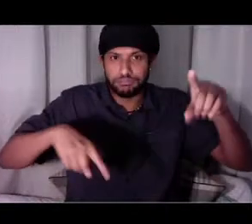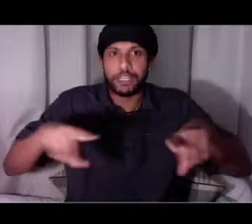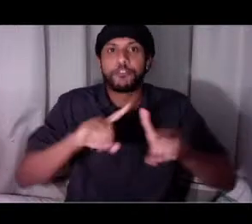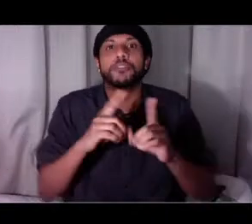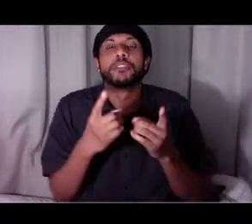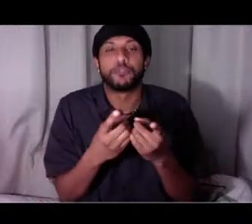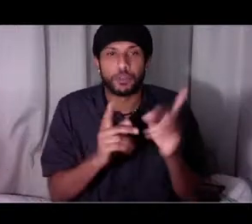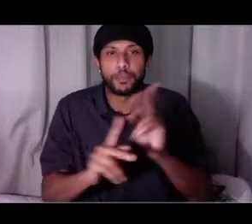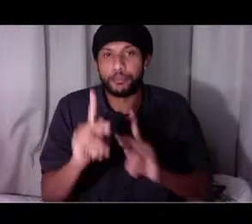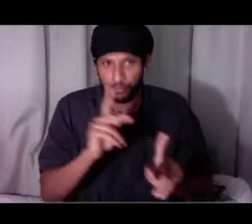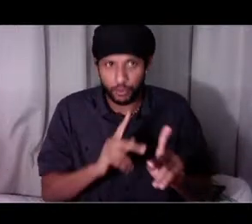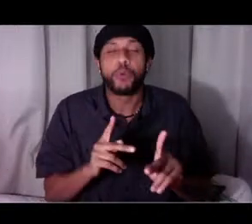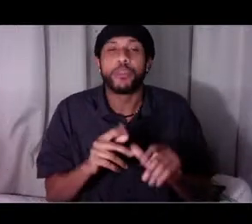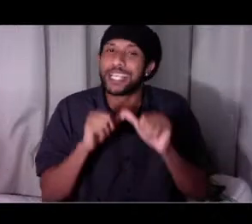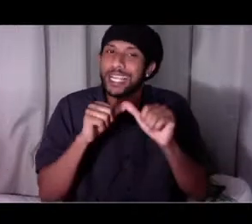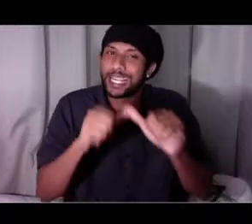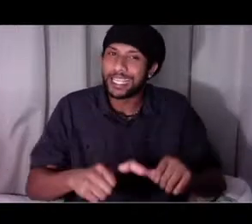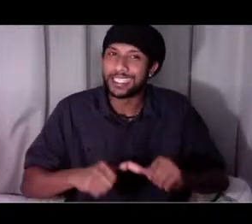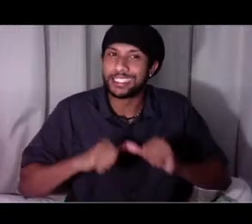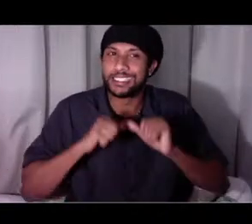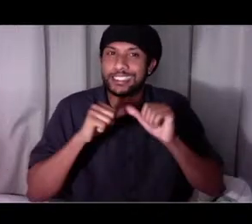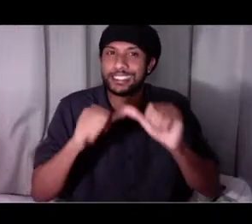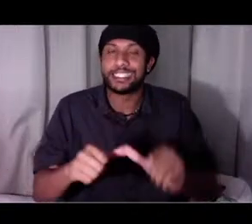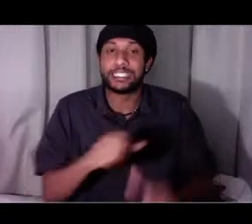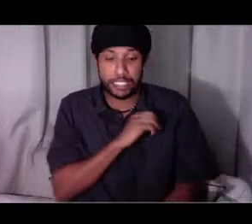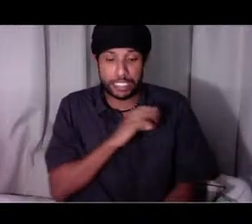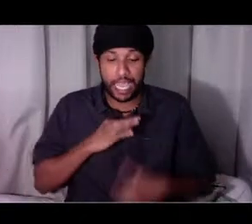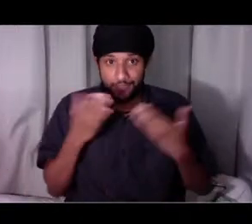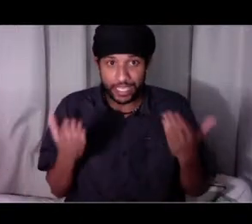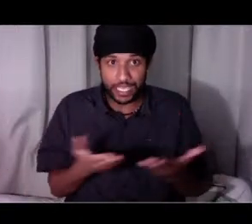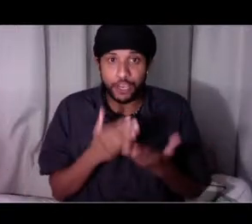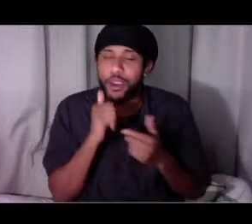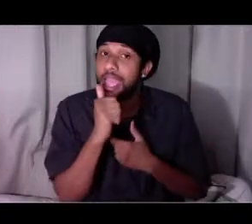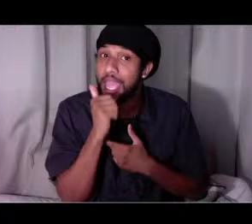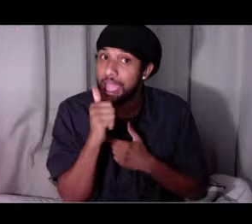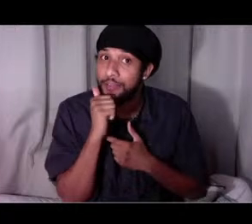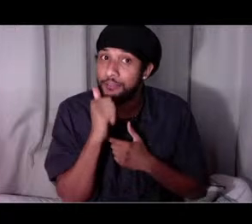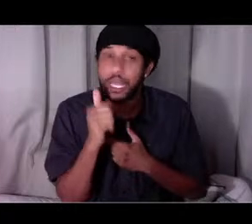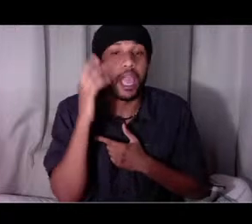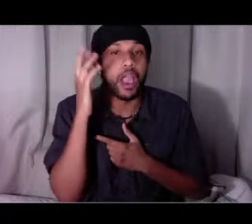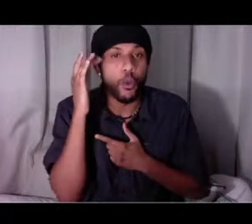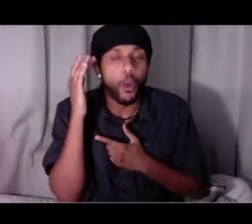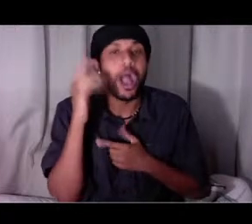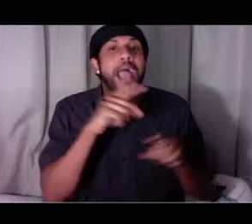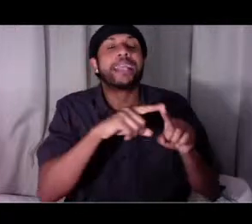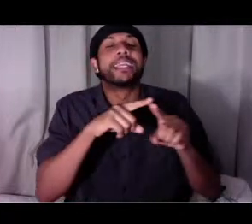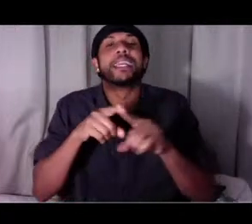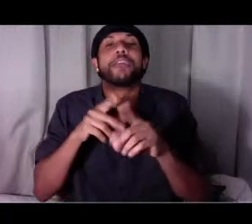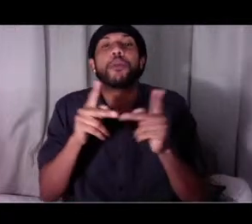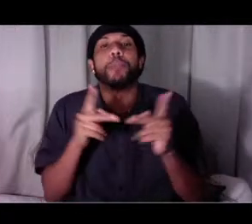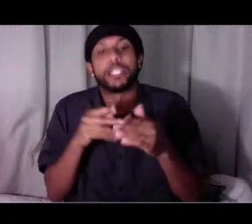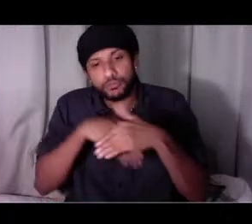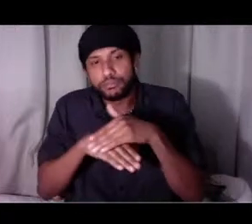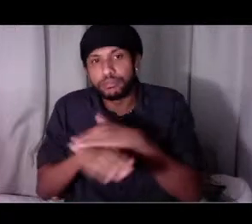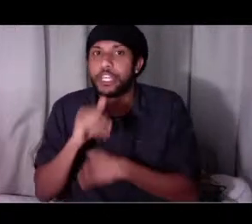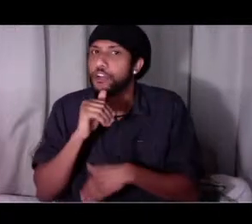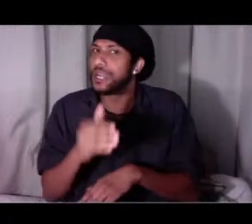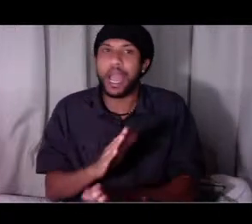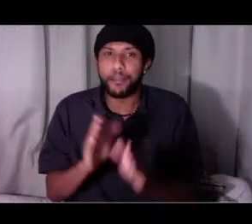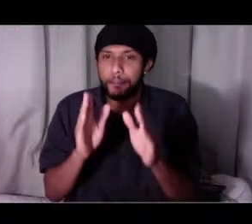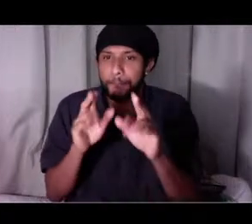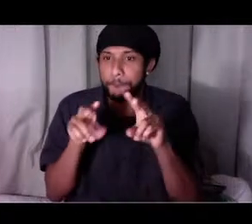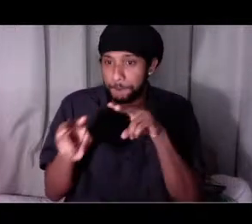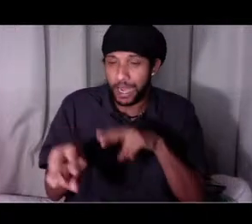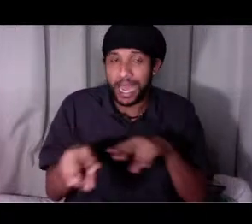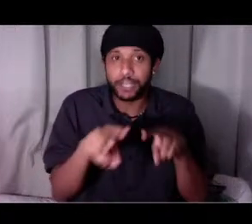Personnel there's a constant stream of Colton staff on our campus on a daily basis due to multiple points of Entry that aren't monitored or restricted